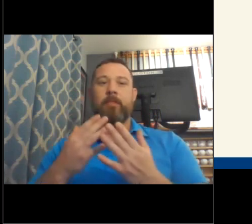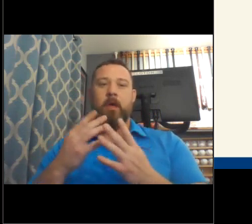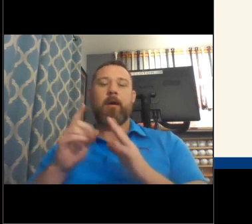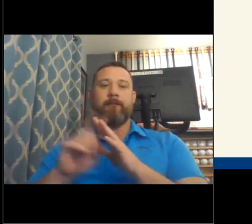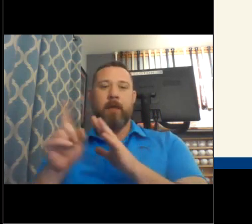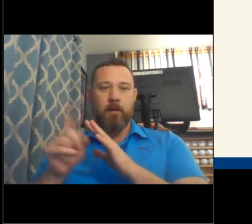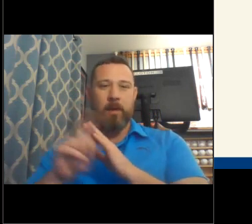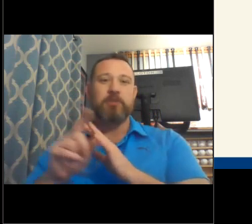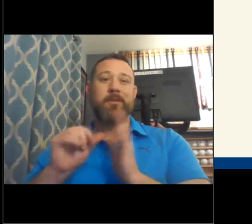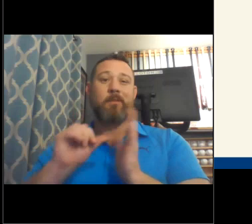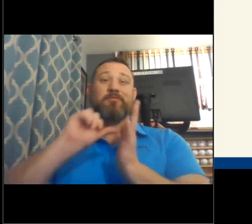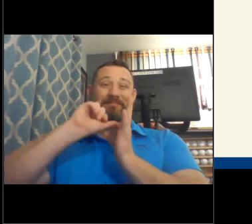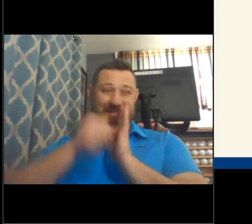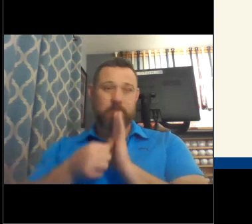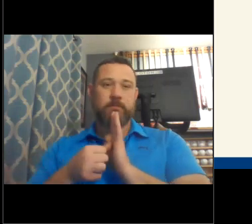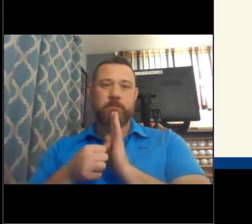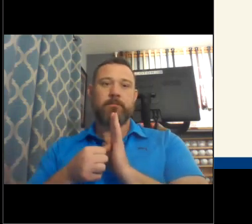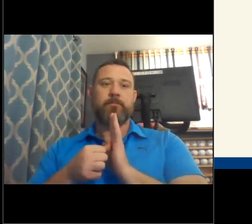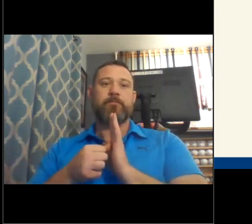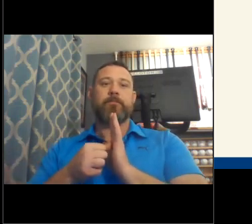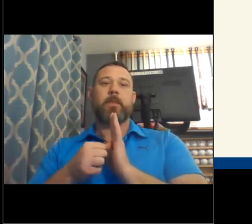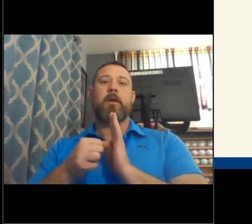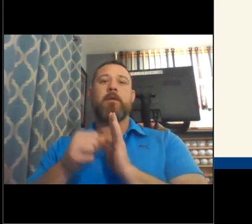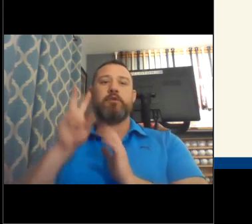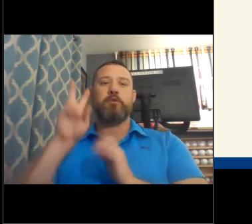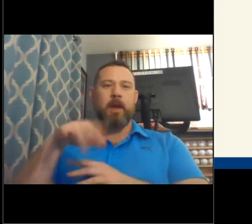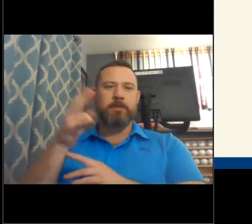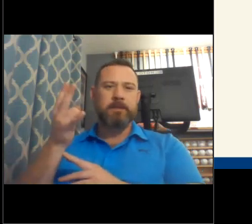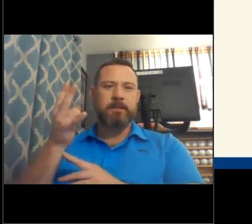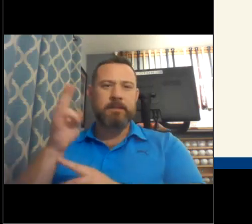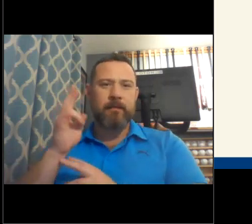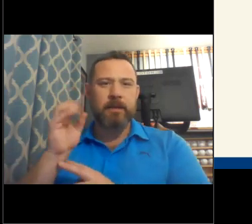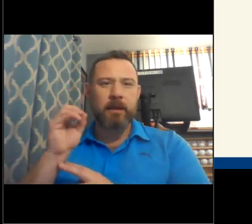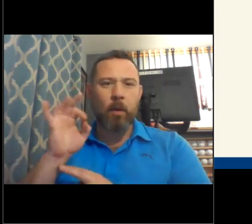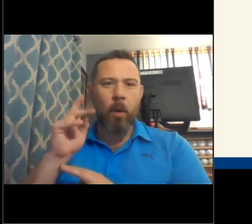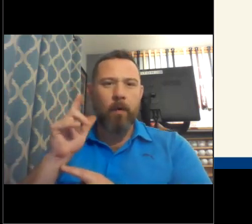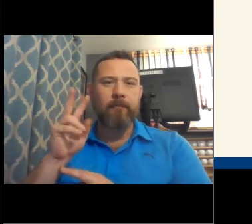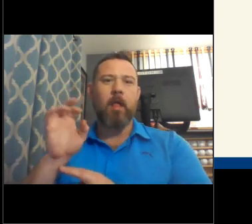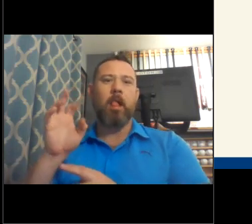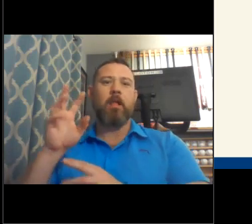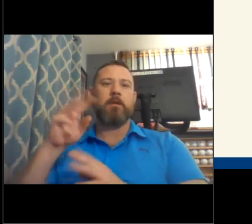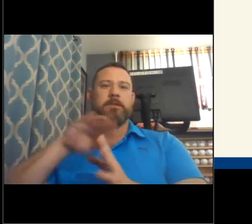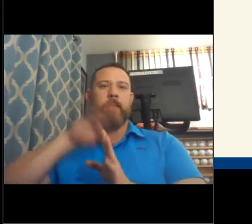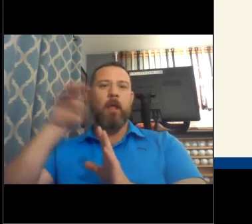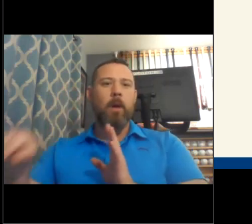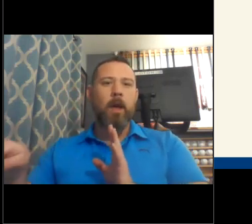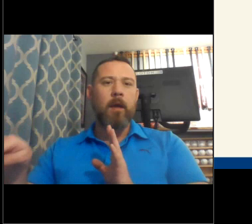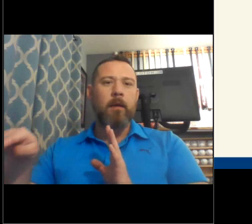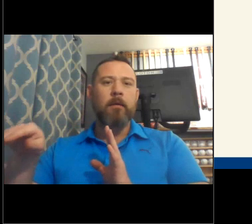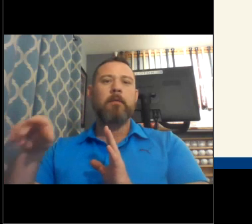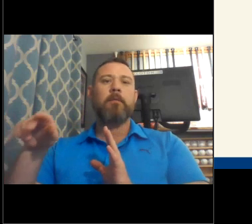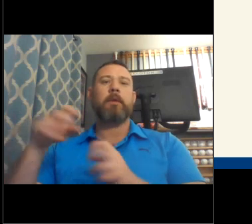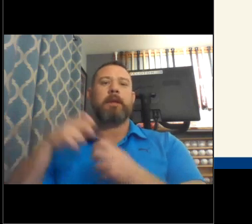and I'll touch on specifically in 2017, the Oroville Dam spillway issue that we